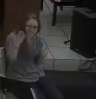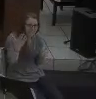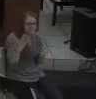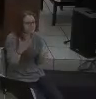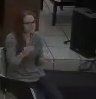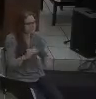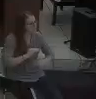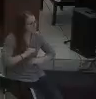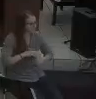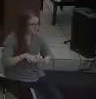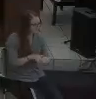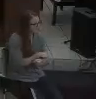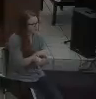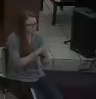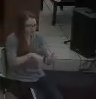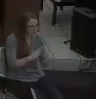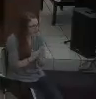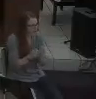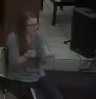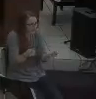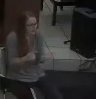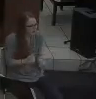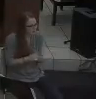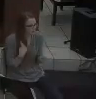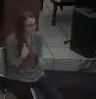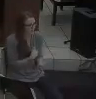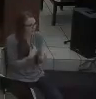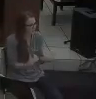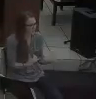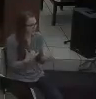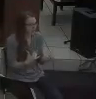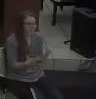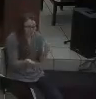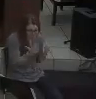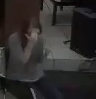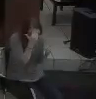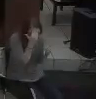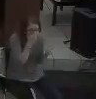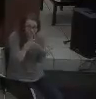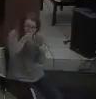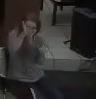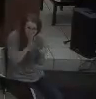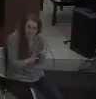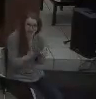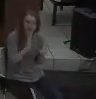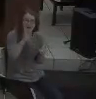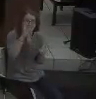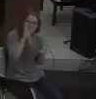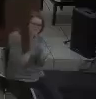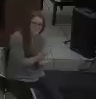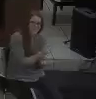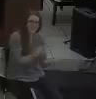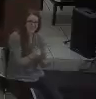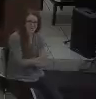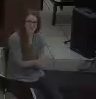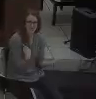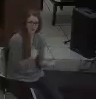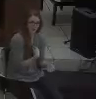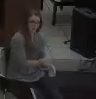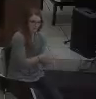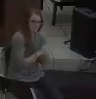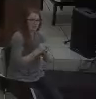with all that comes our way today, and to know that God will take everything that we have received and help us make it